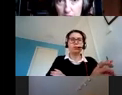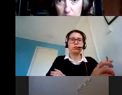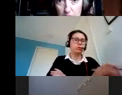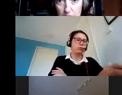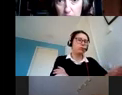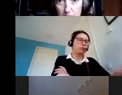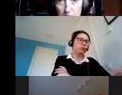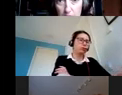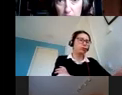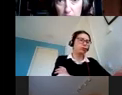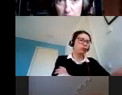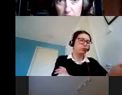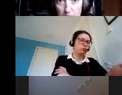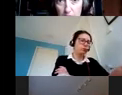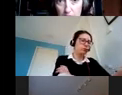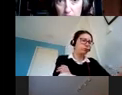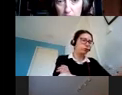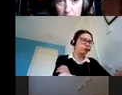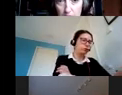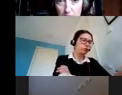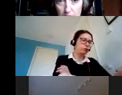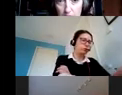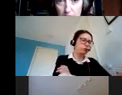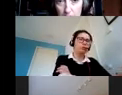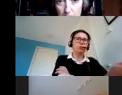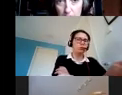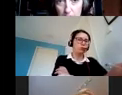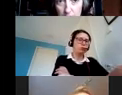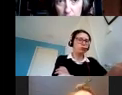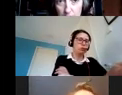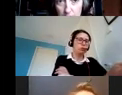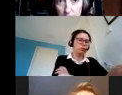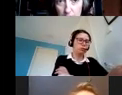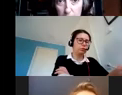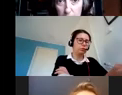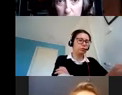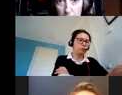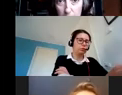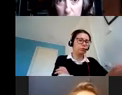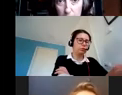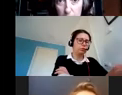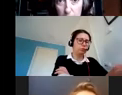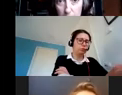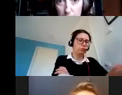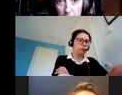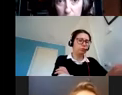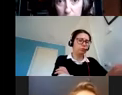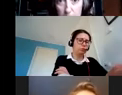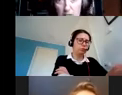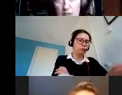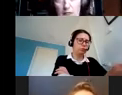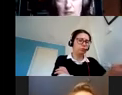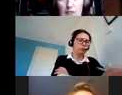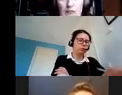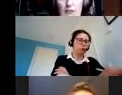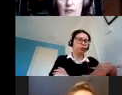On the other side, I think also that as emerged by the speaks